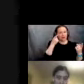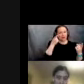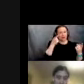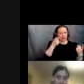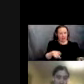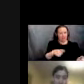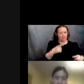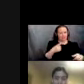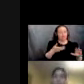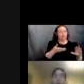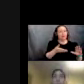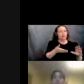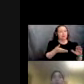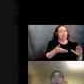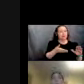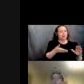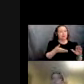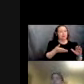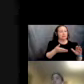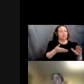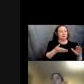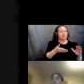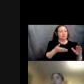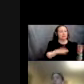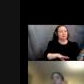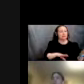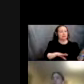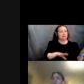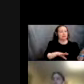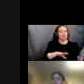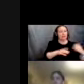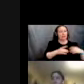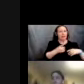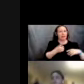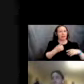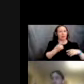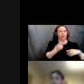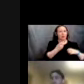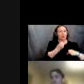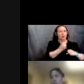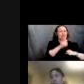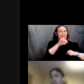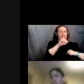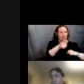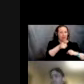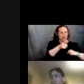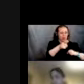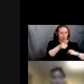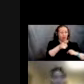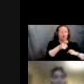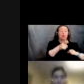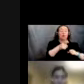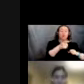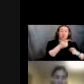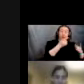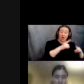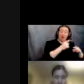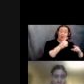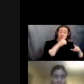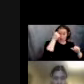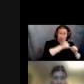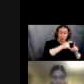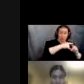later, right before Japan opens its doors to trade with the the United States.